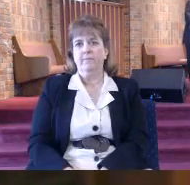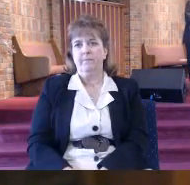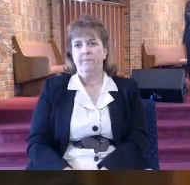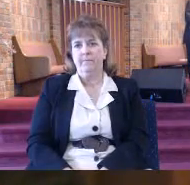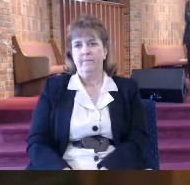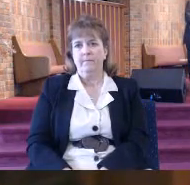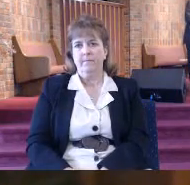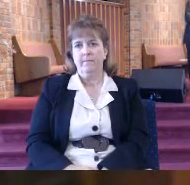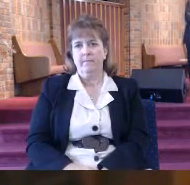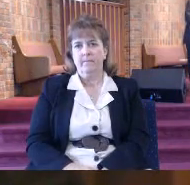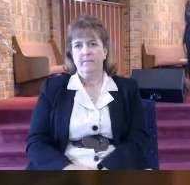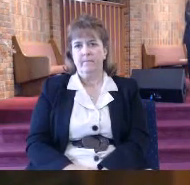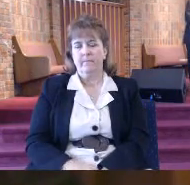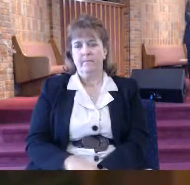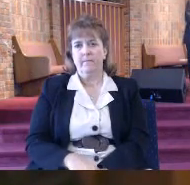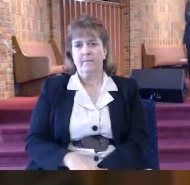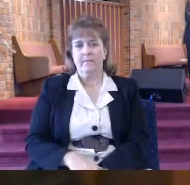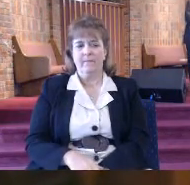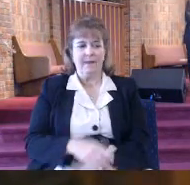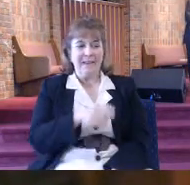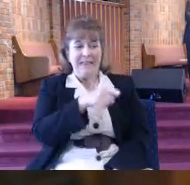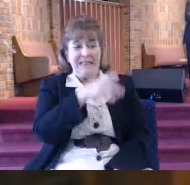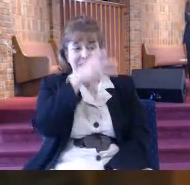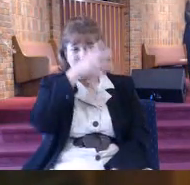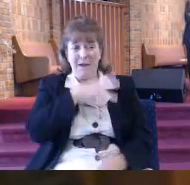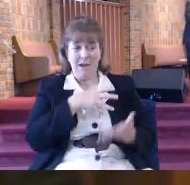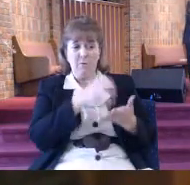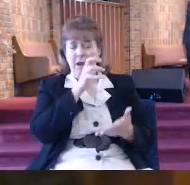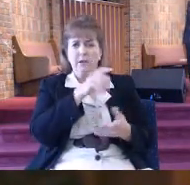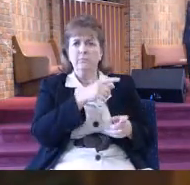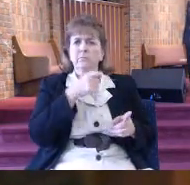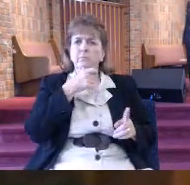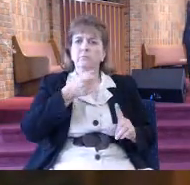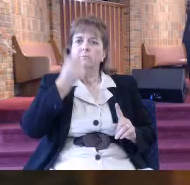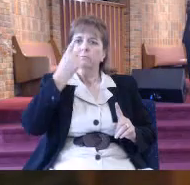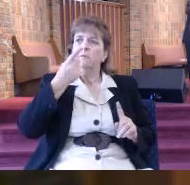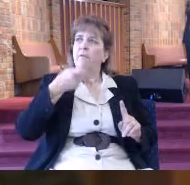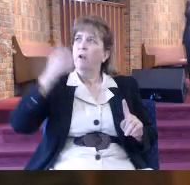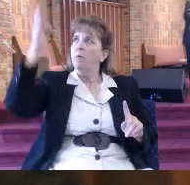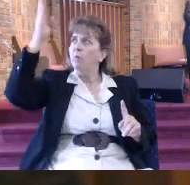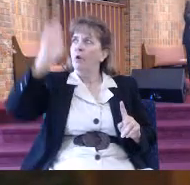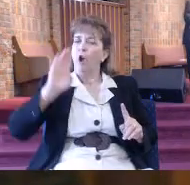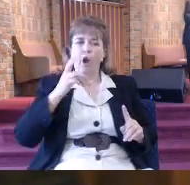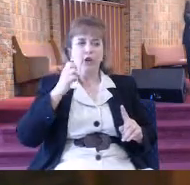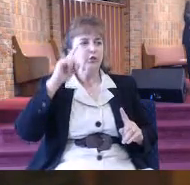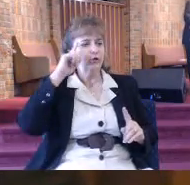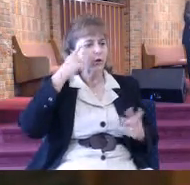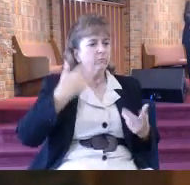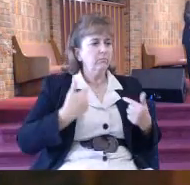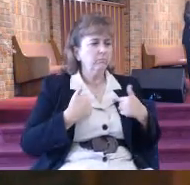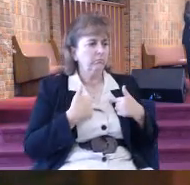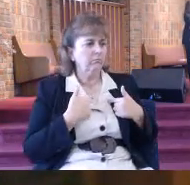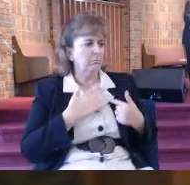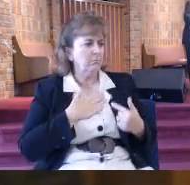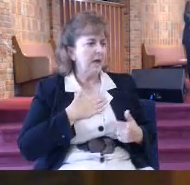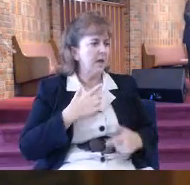This man did not understand God. And he was looking strictly to a physical life.